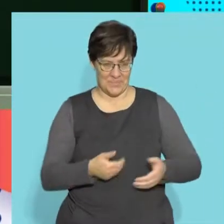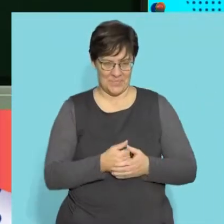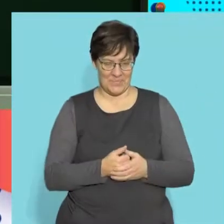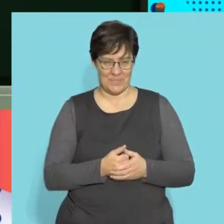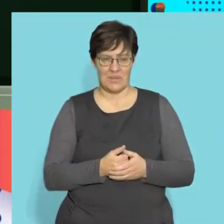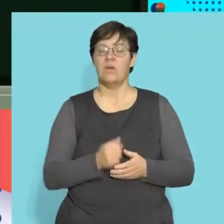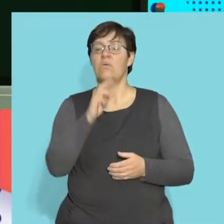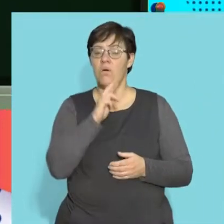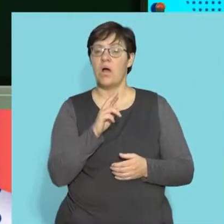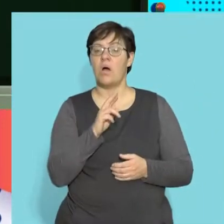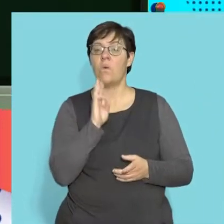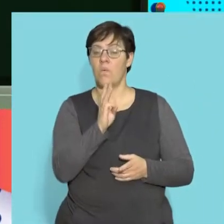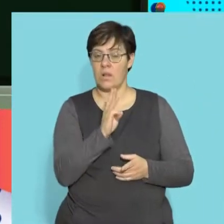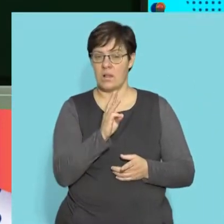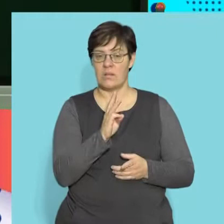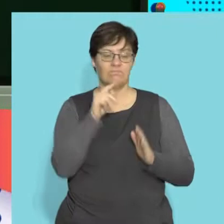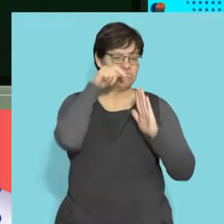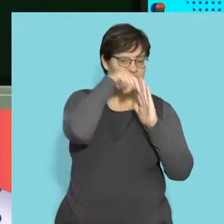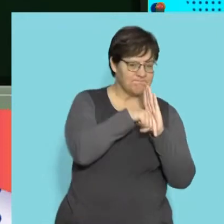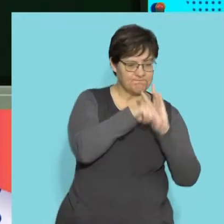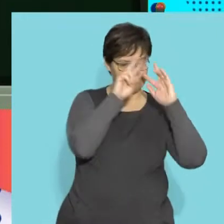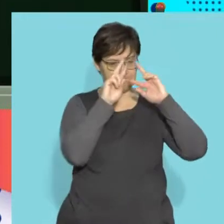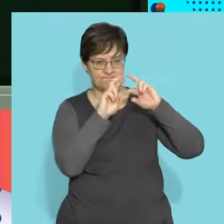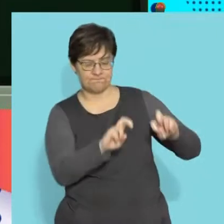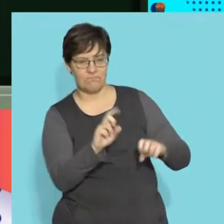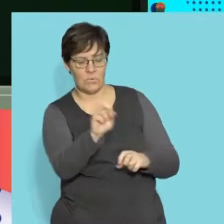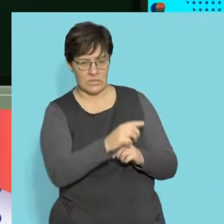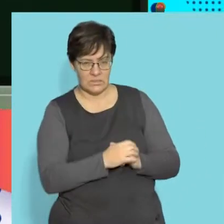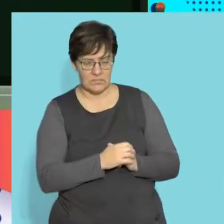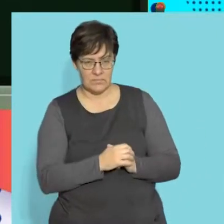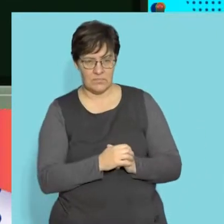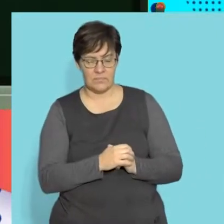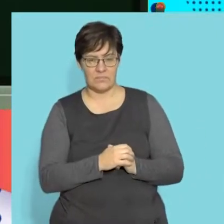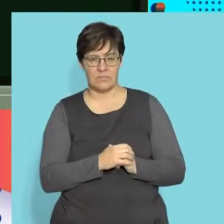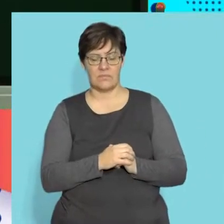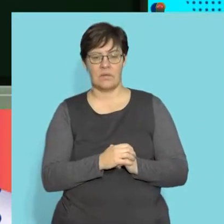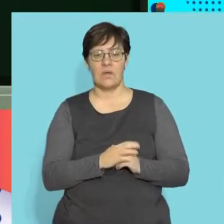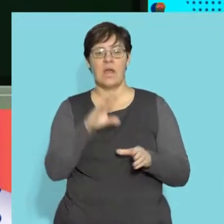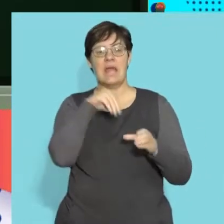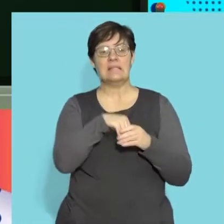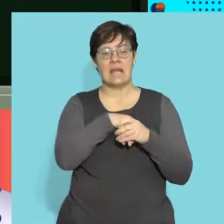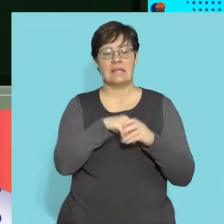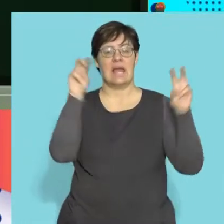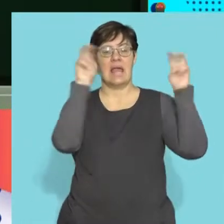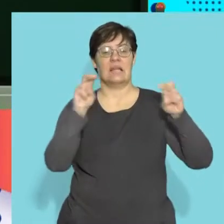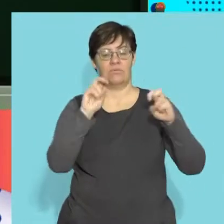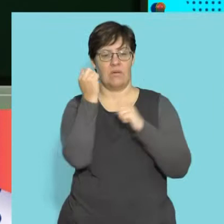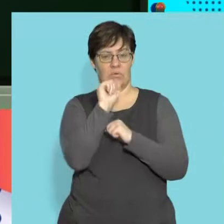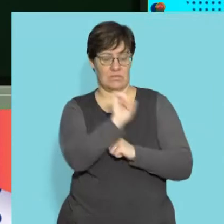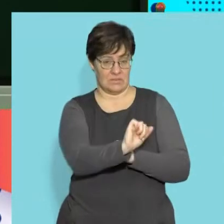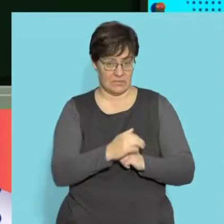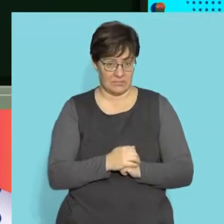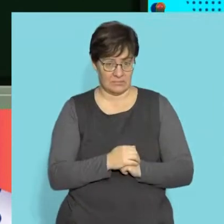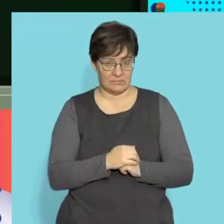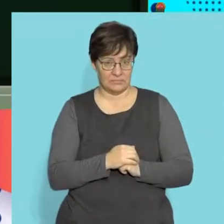Welcome back, everyone. We're going to take a more detailed look now at what happens inside an